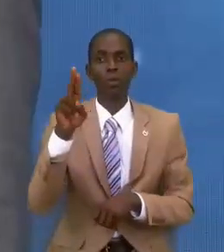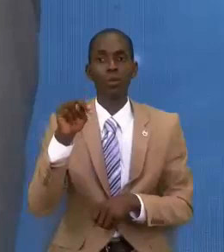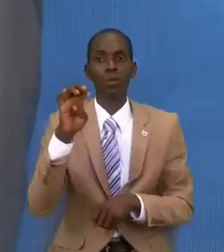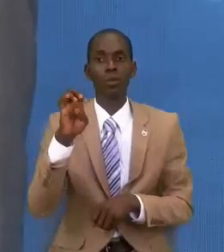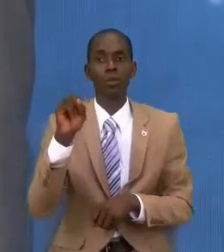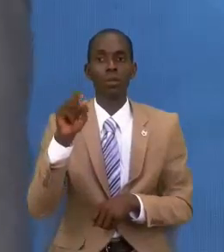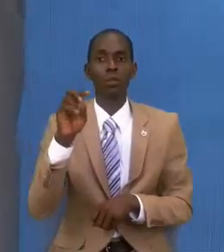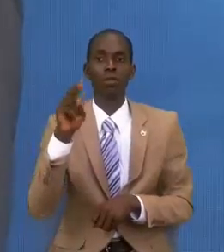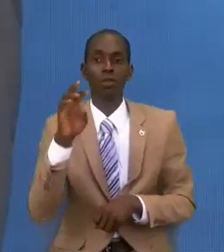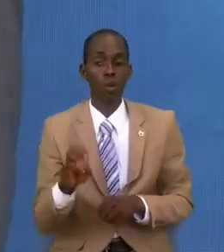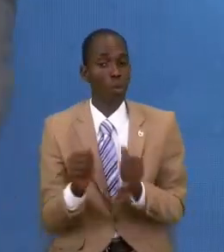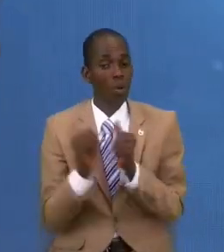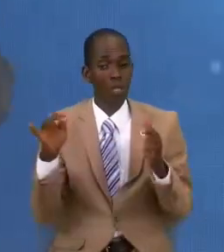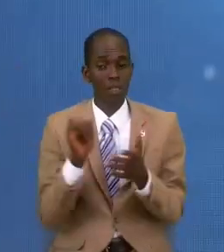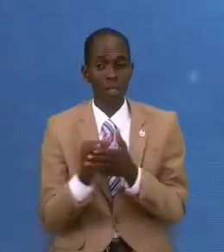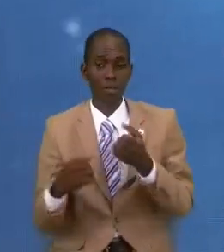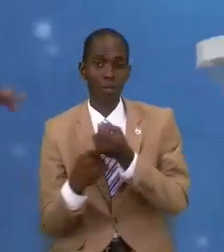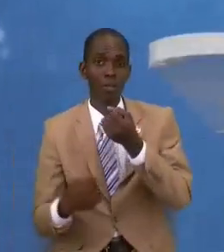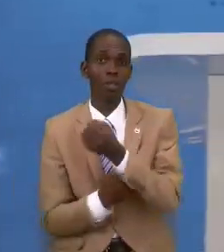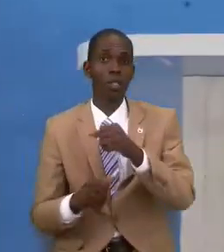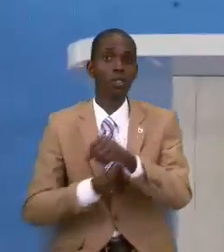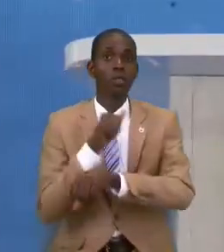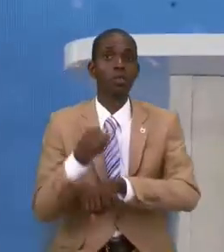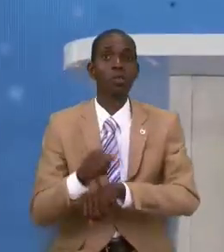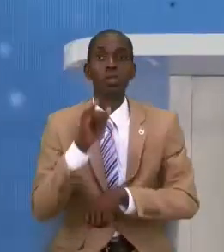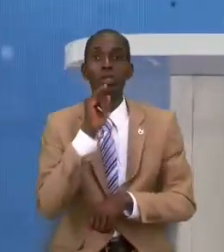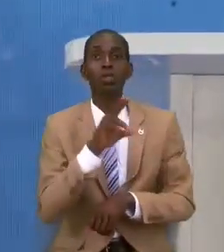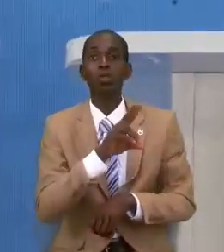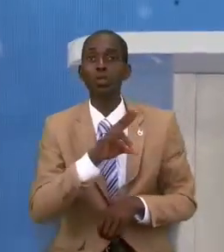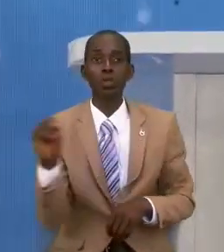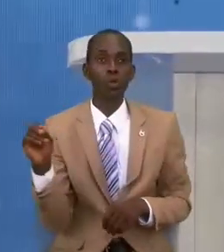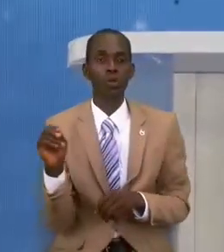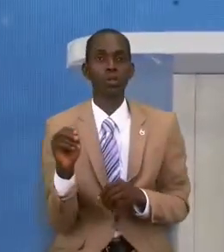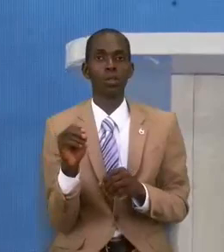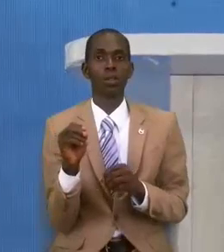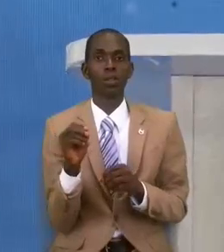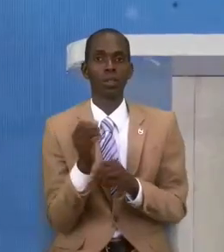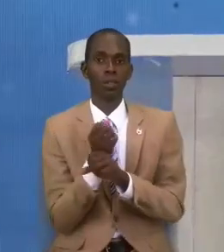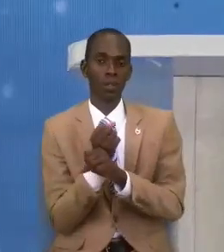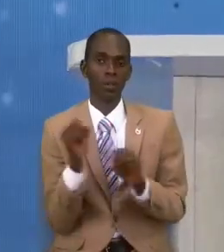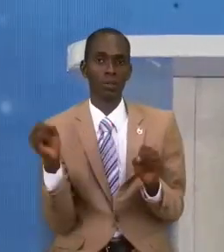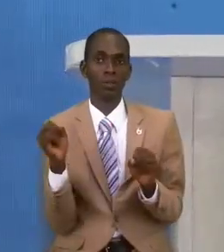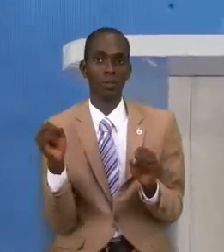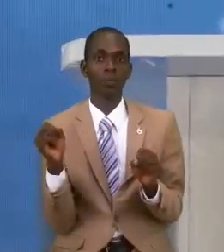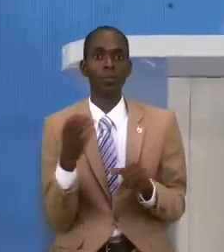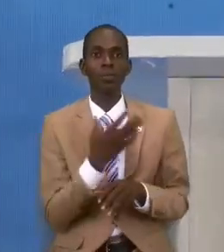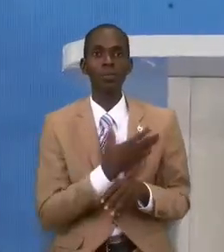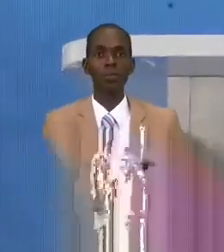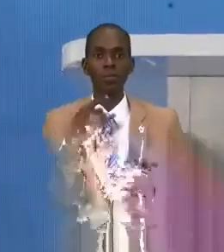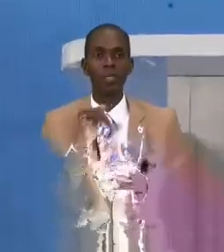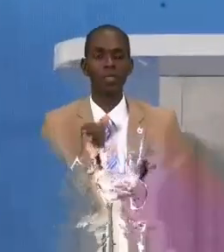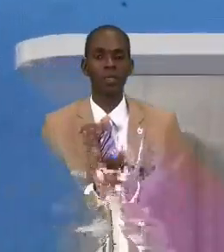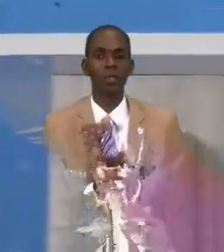Christ is that cornerstone. And it says, I lay in Zion a cornerstone, a